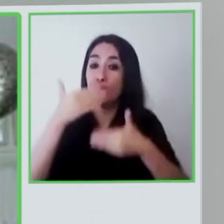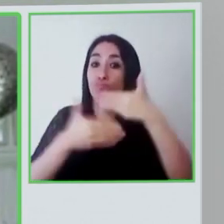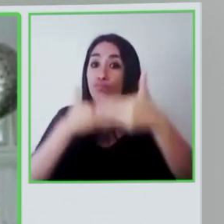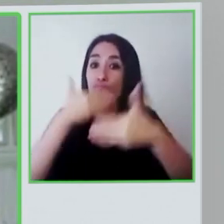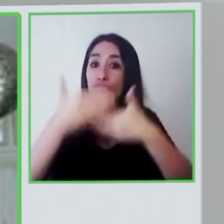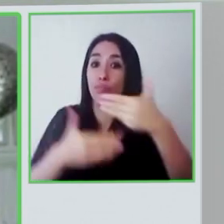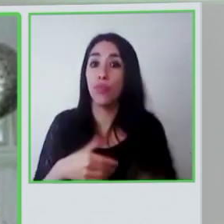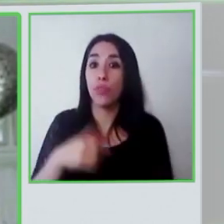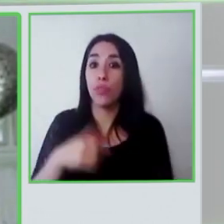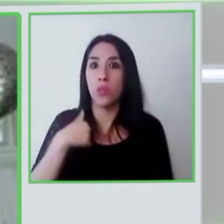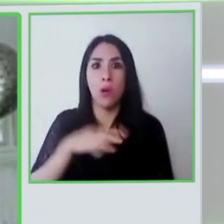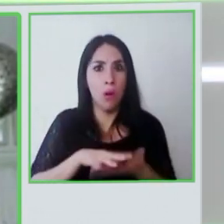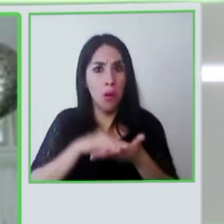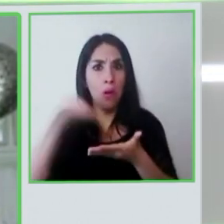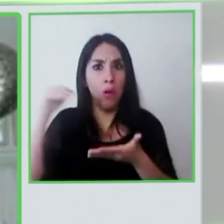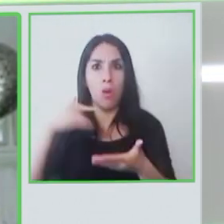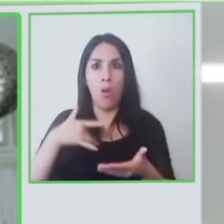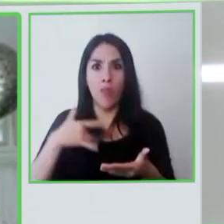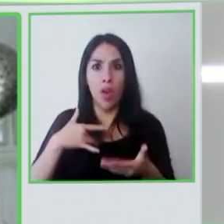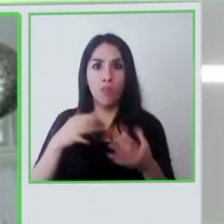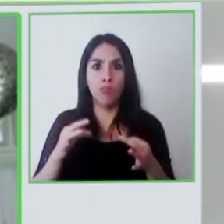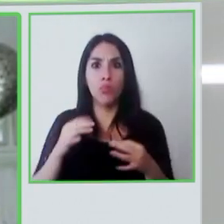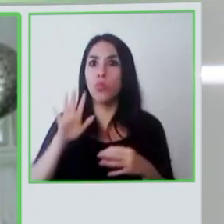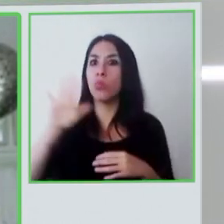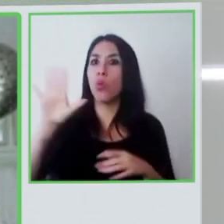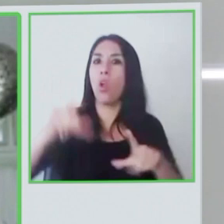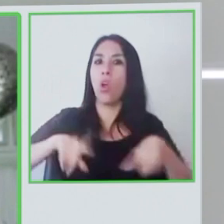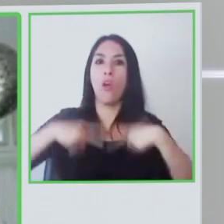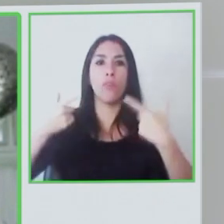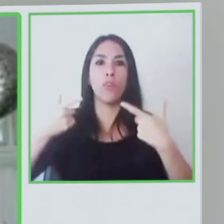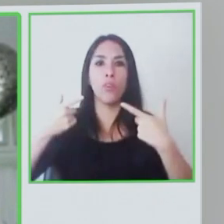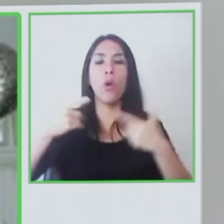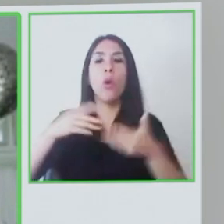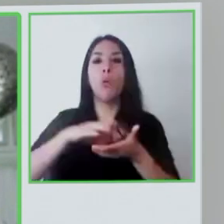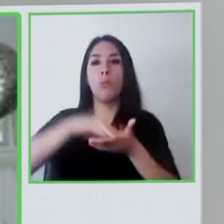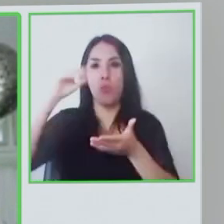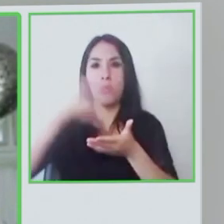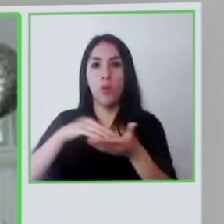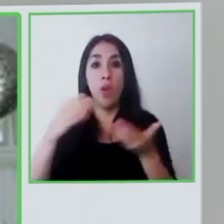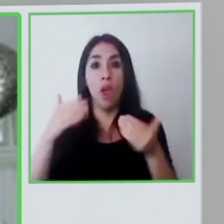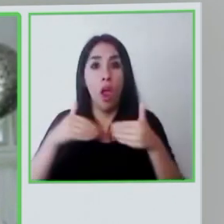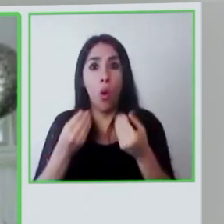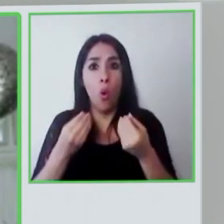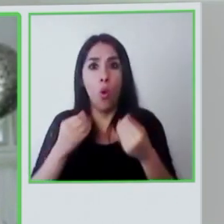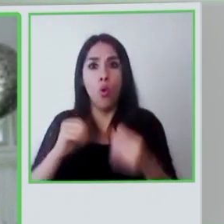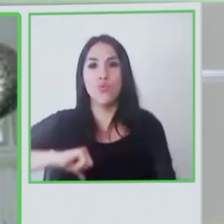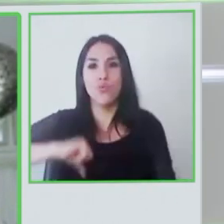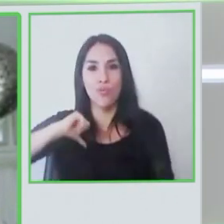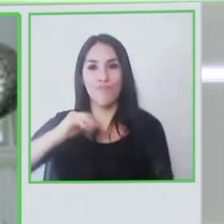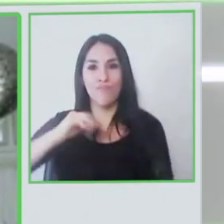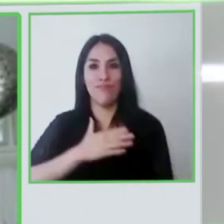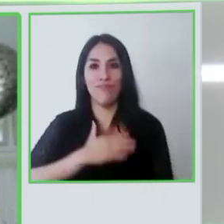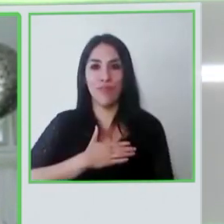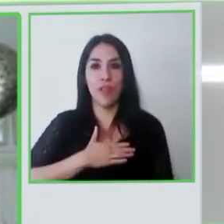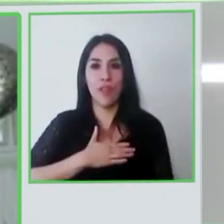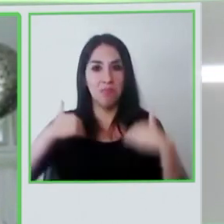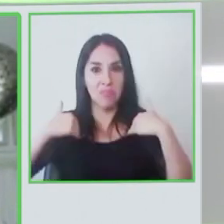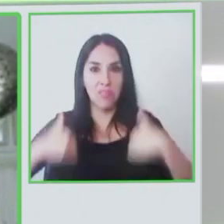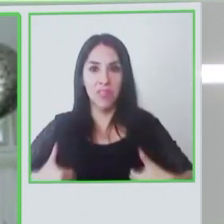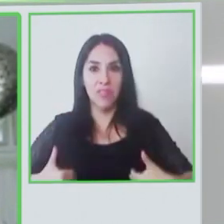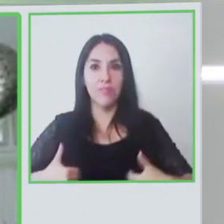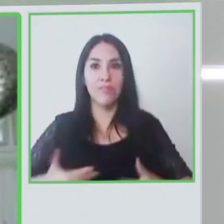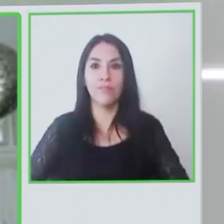to learn to understand, how we can talk and be proud of who we are. So we're